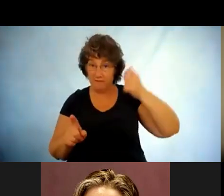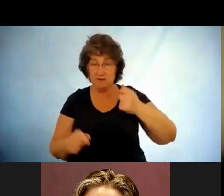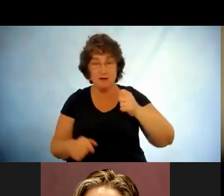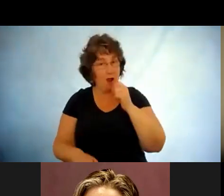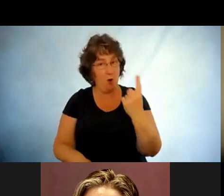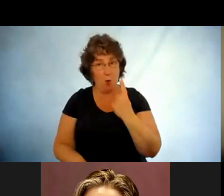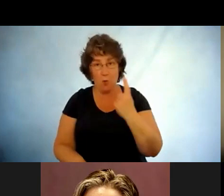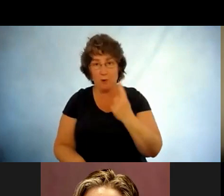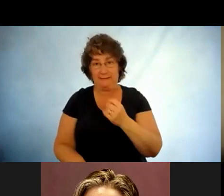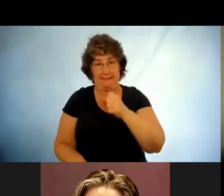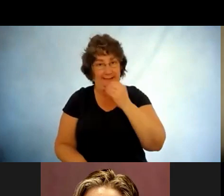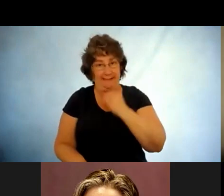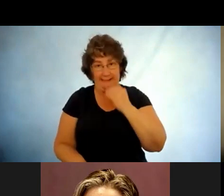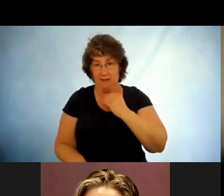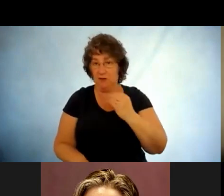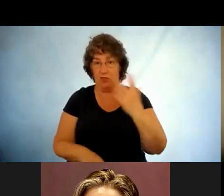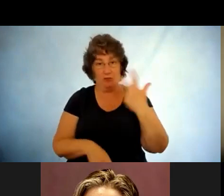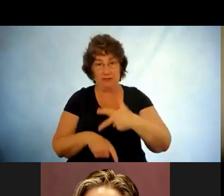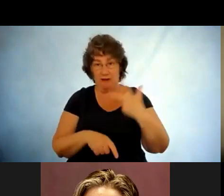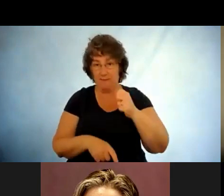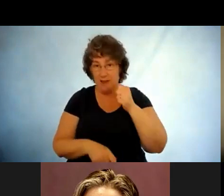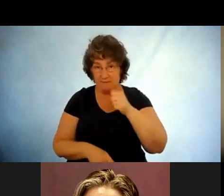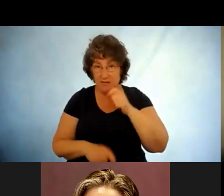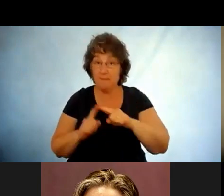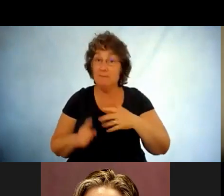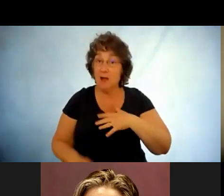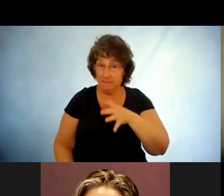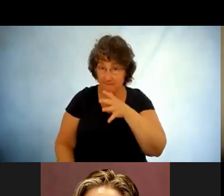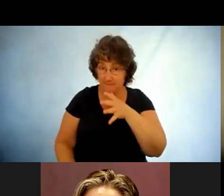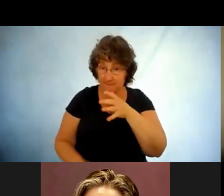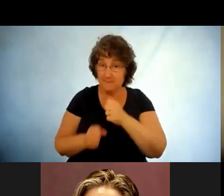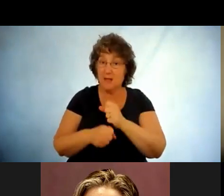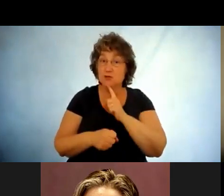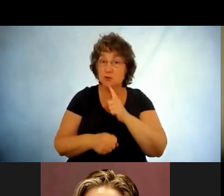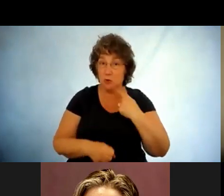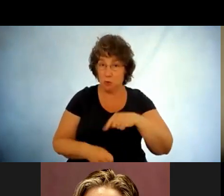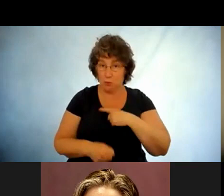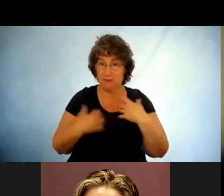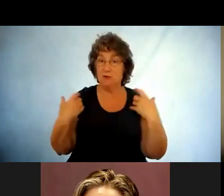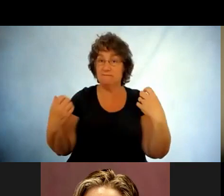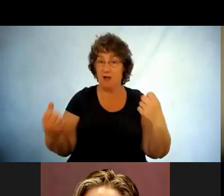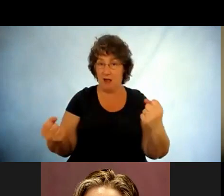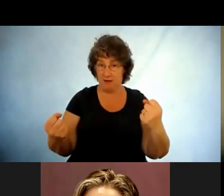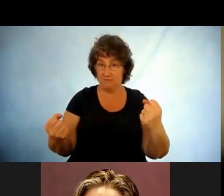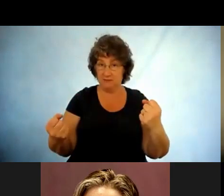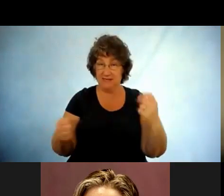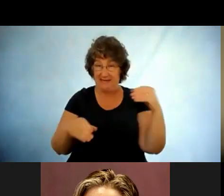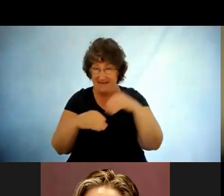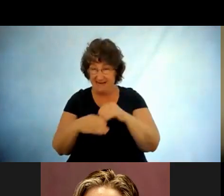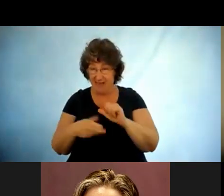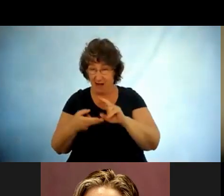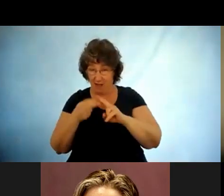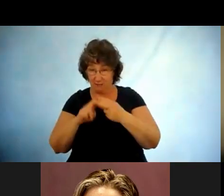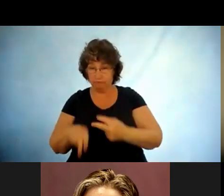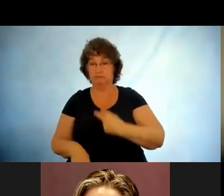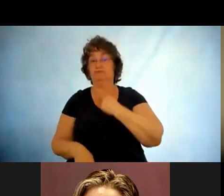day. But my mama made sure that we survived. In this closet every day, I